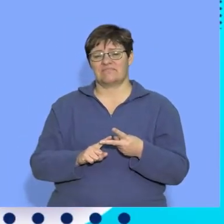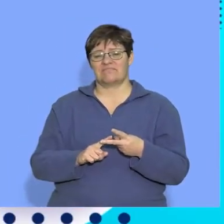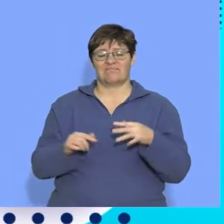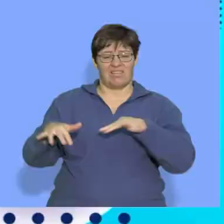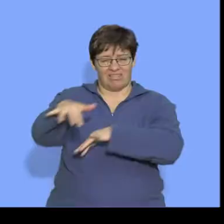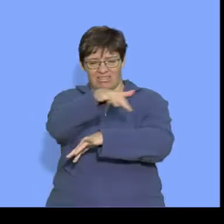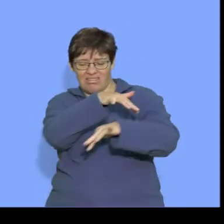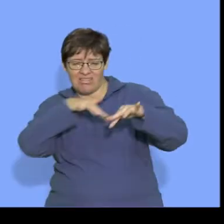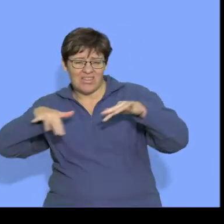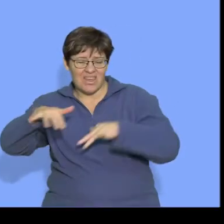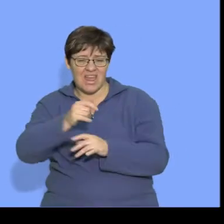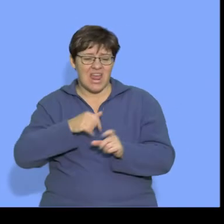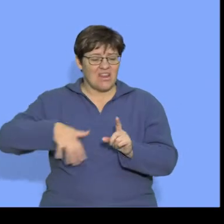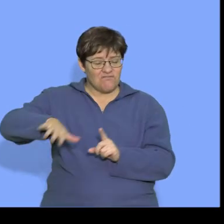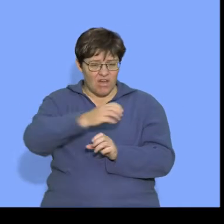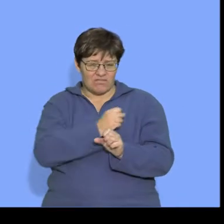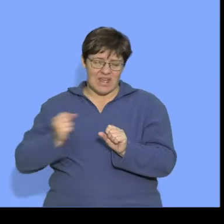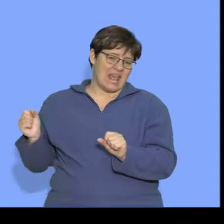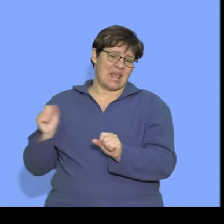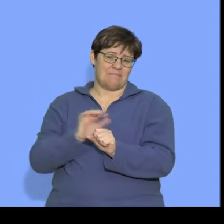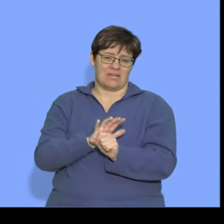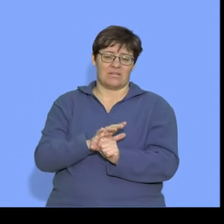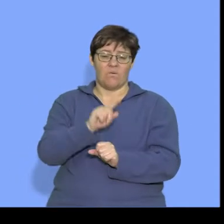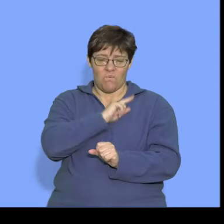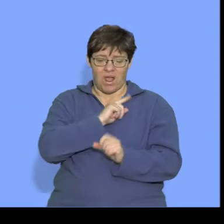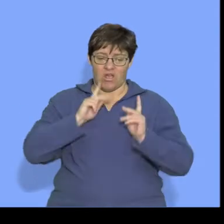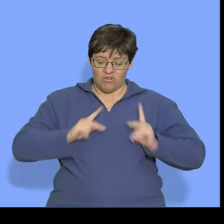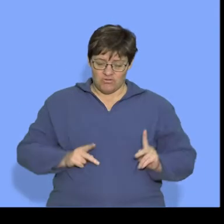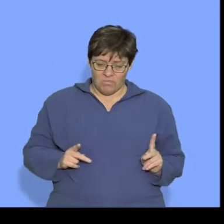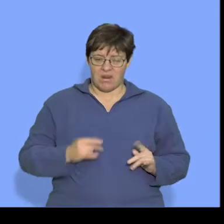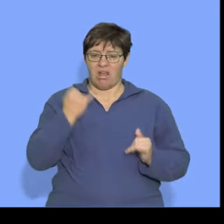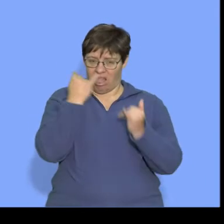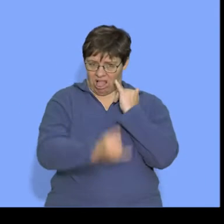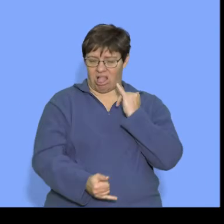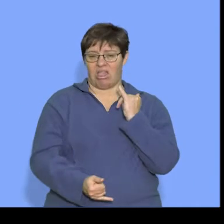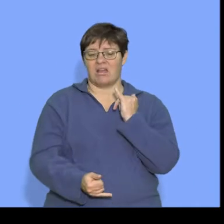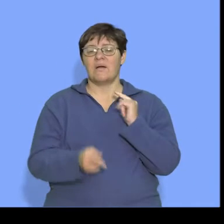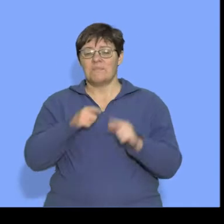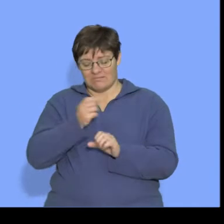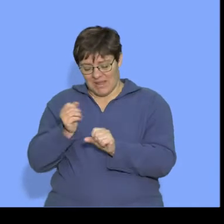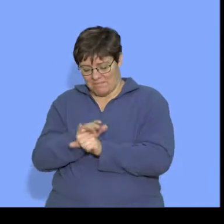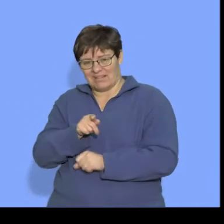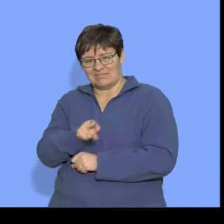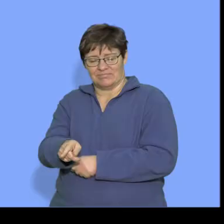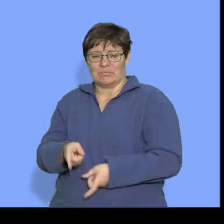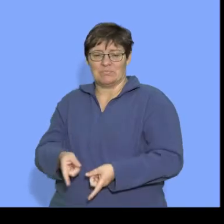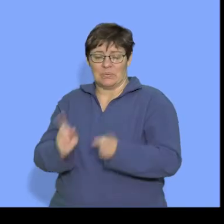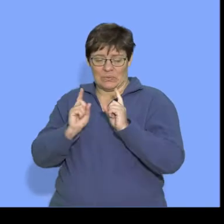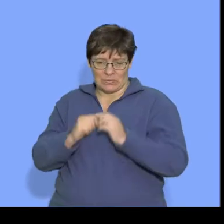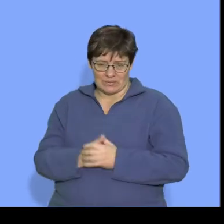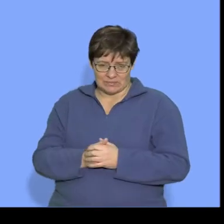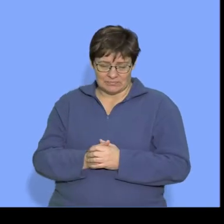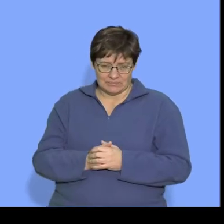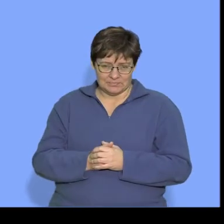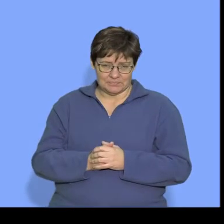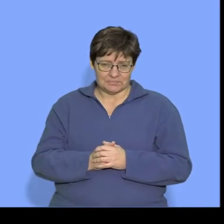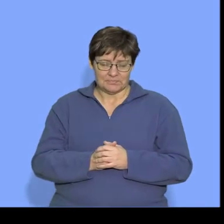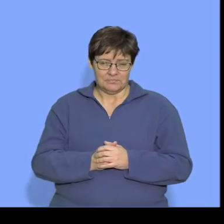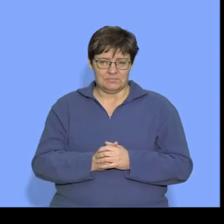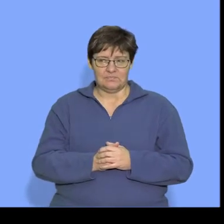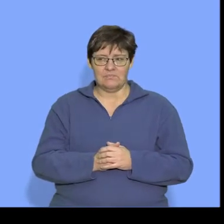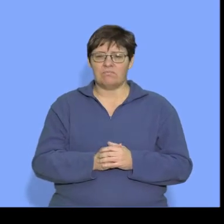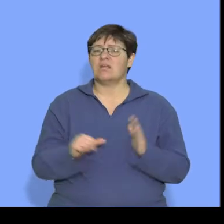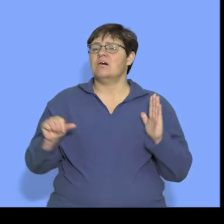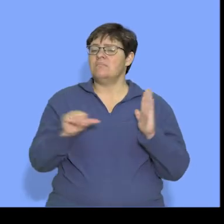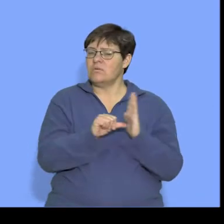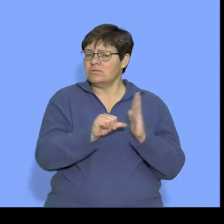in the environment as a result of human impact. So again, we've got to look at that as a factor. It's important